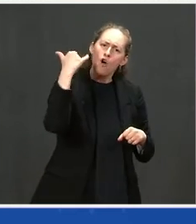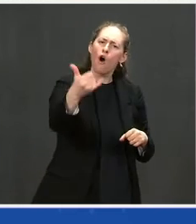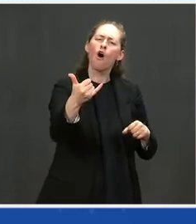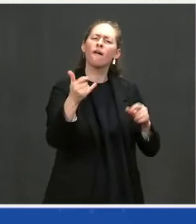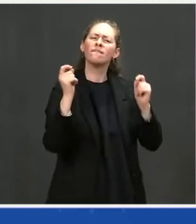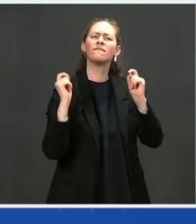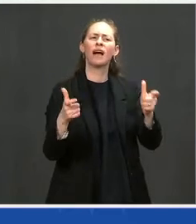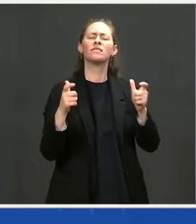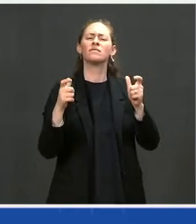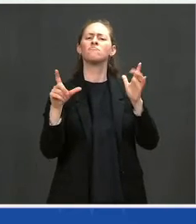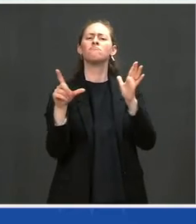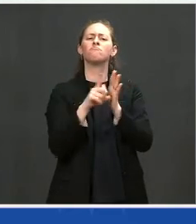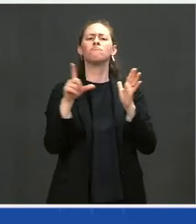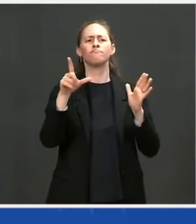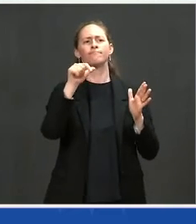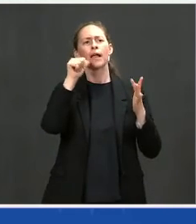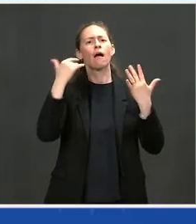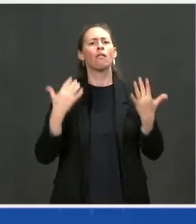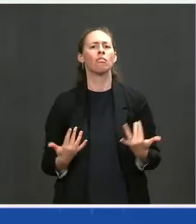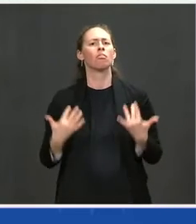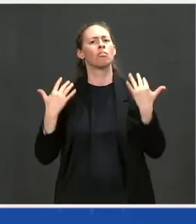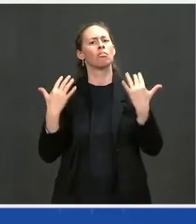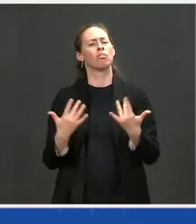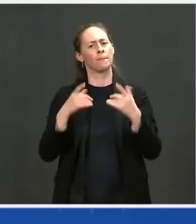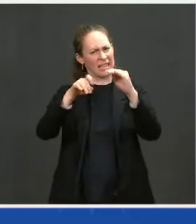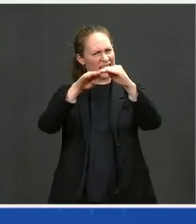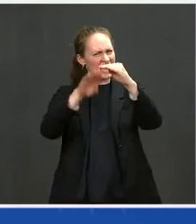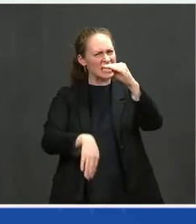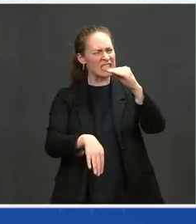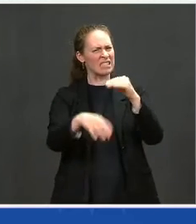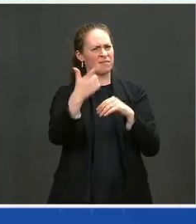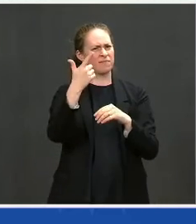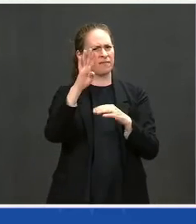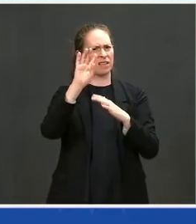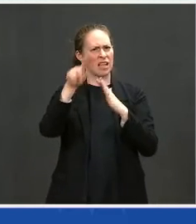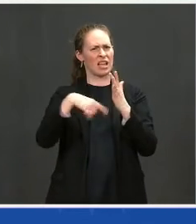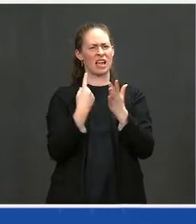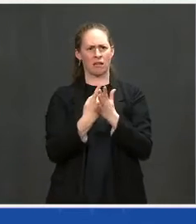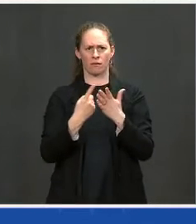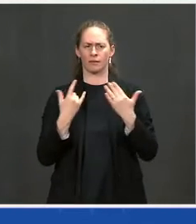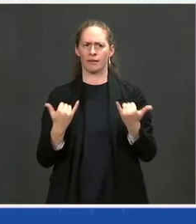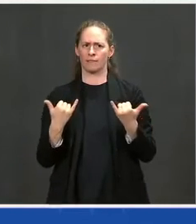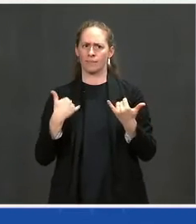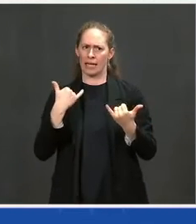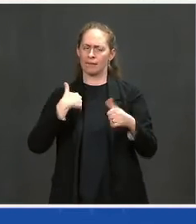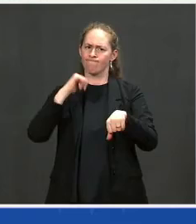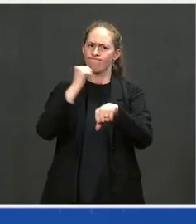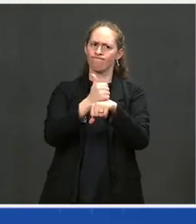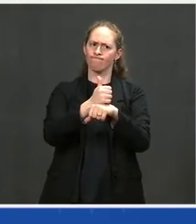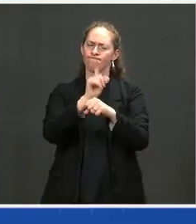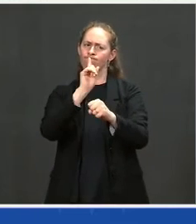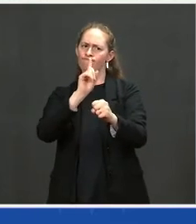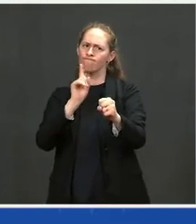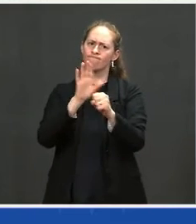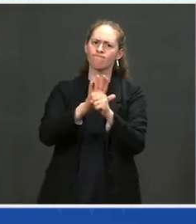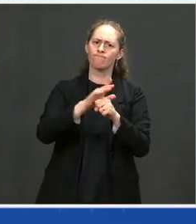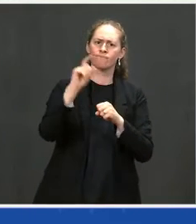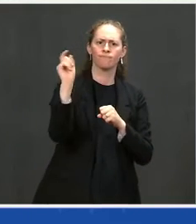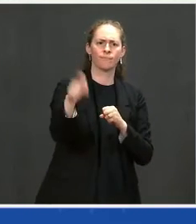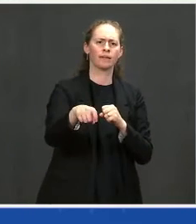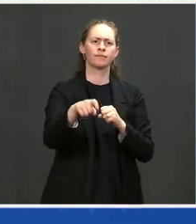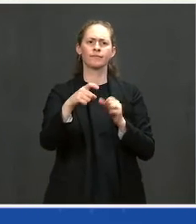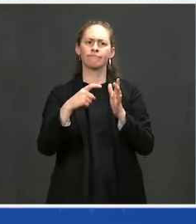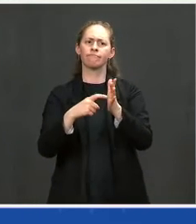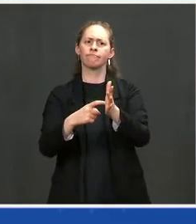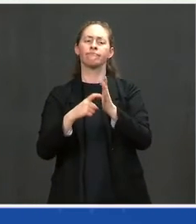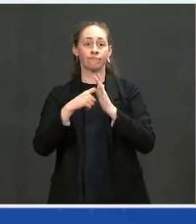put in place as of today to determine quickly whether or not that is a trafficker being called or that